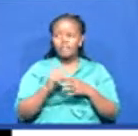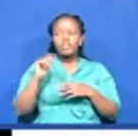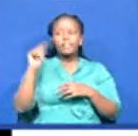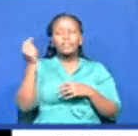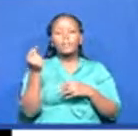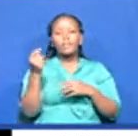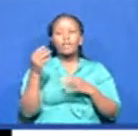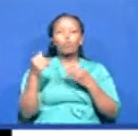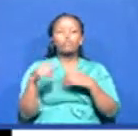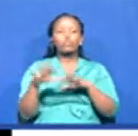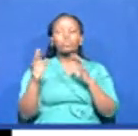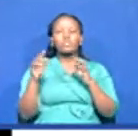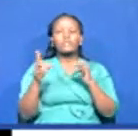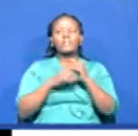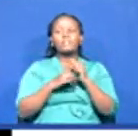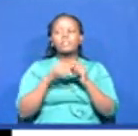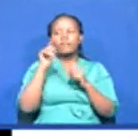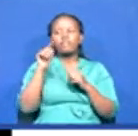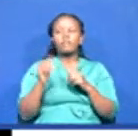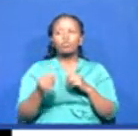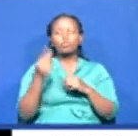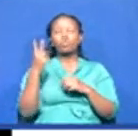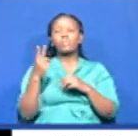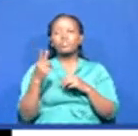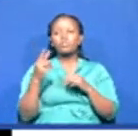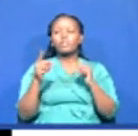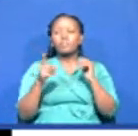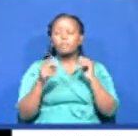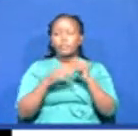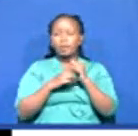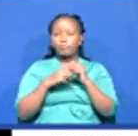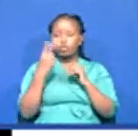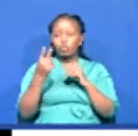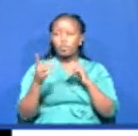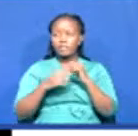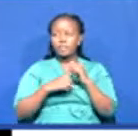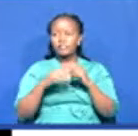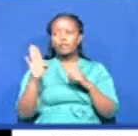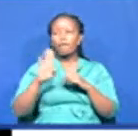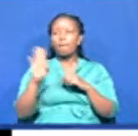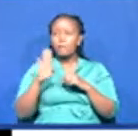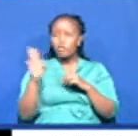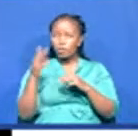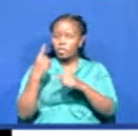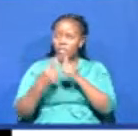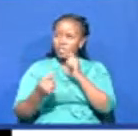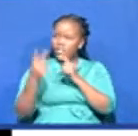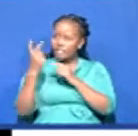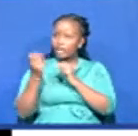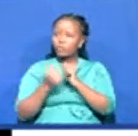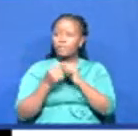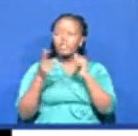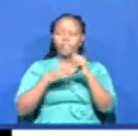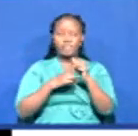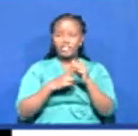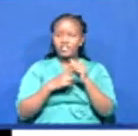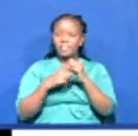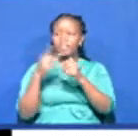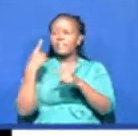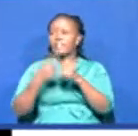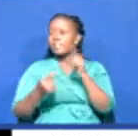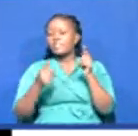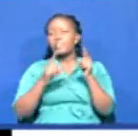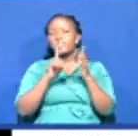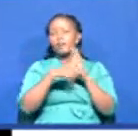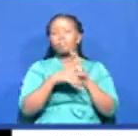726 billion shillings. This is 2017. A year later, is there a gift for somebody who wins the